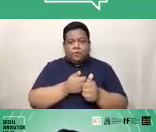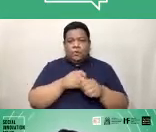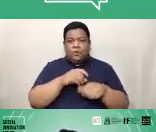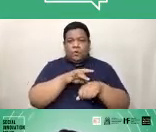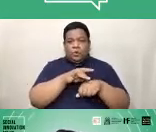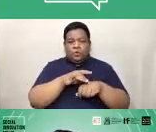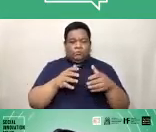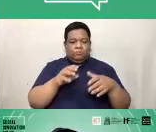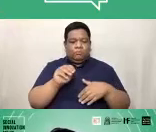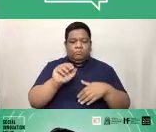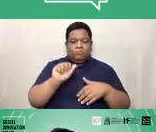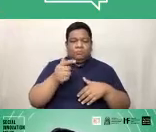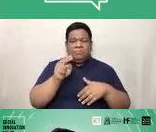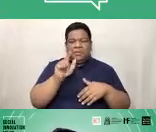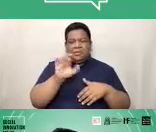field.